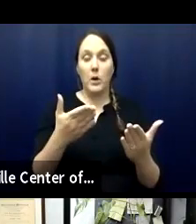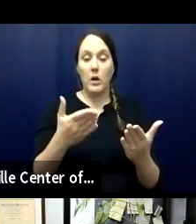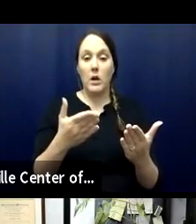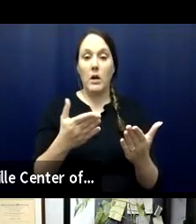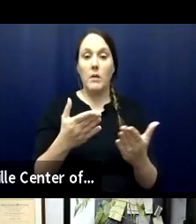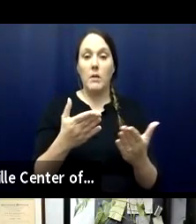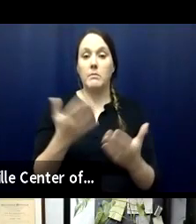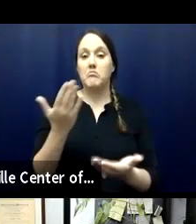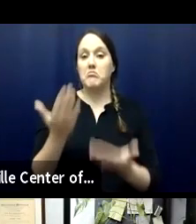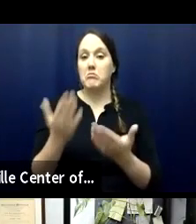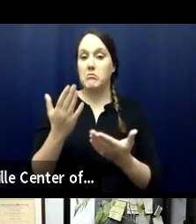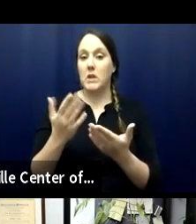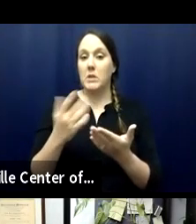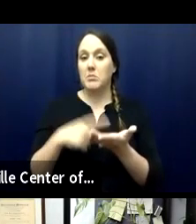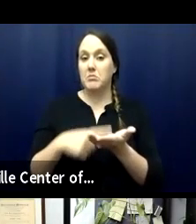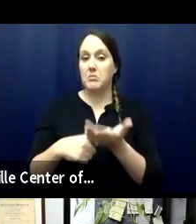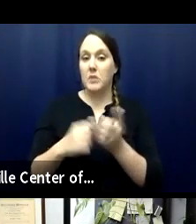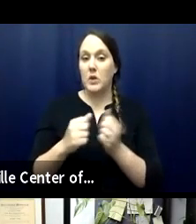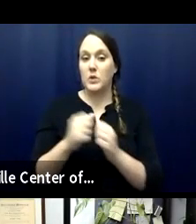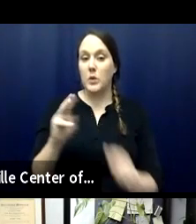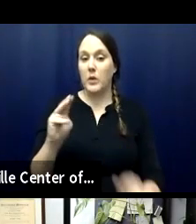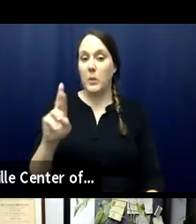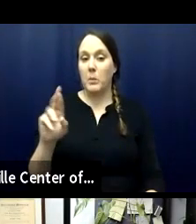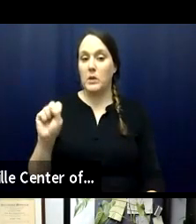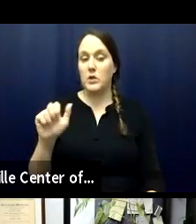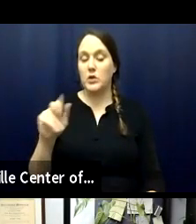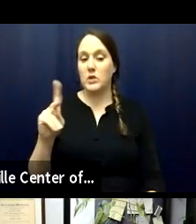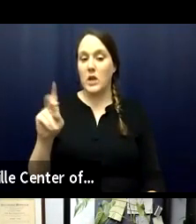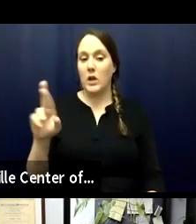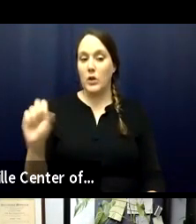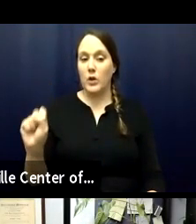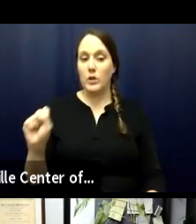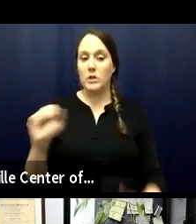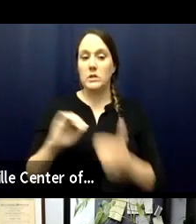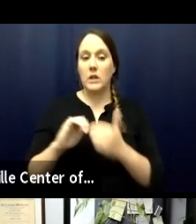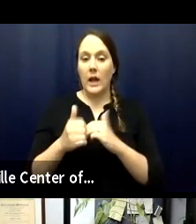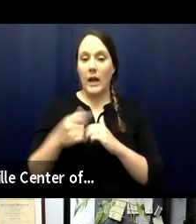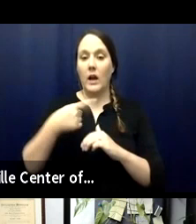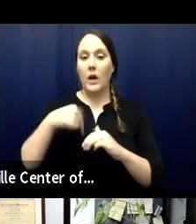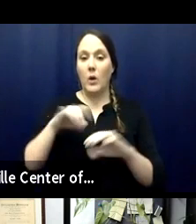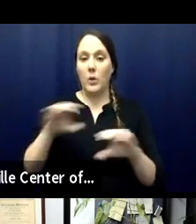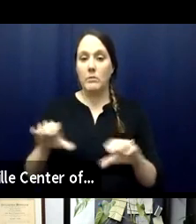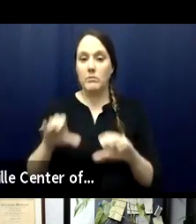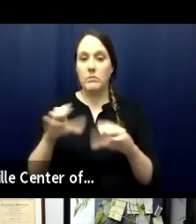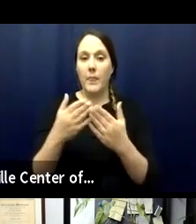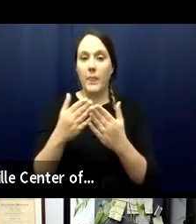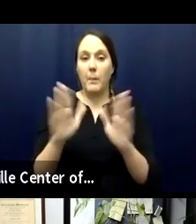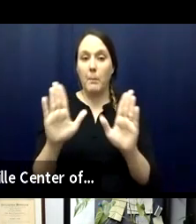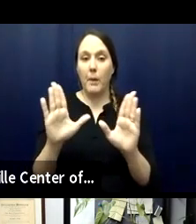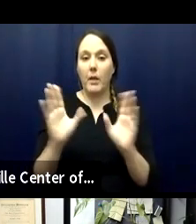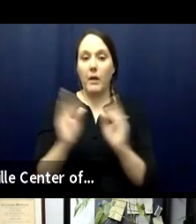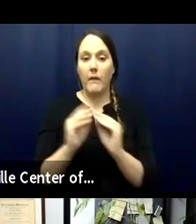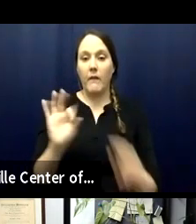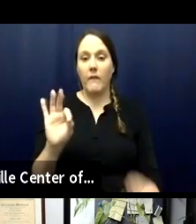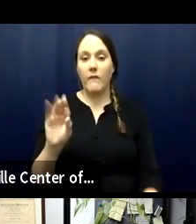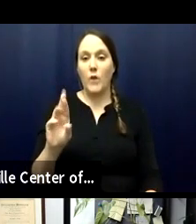talked to Mr. Sanders about, was how we conduct the public forum.